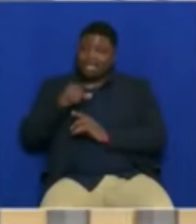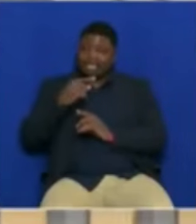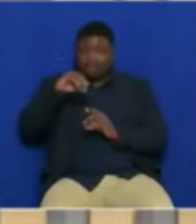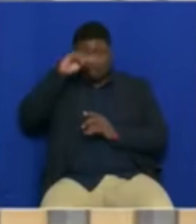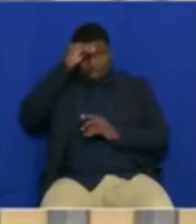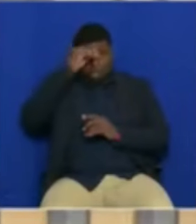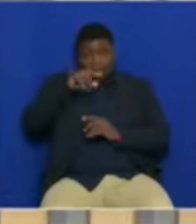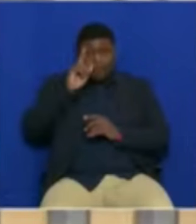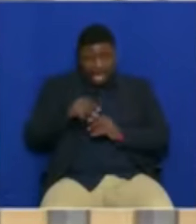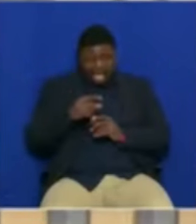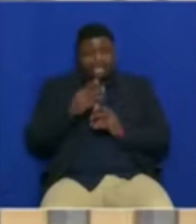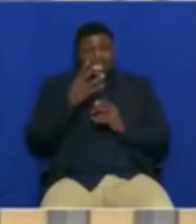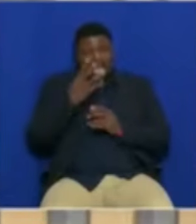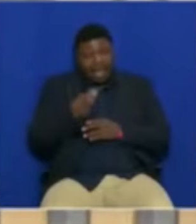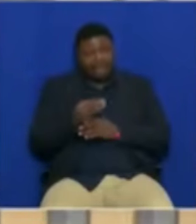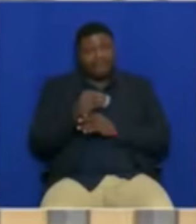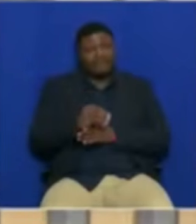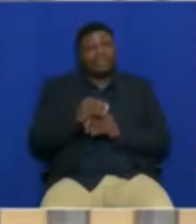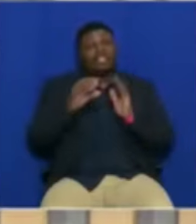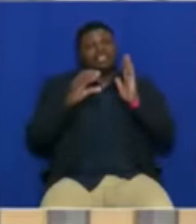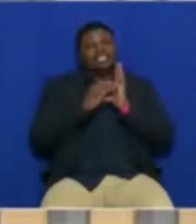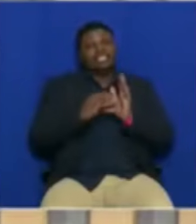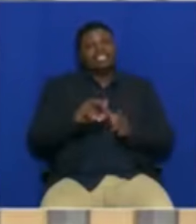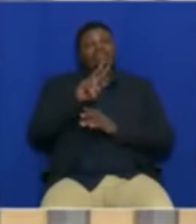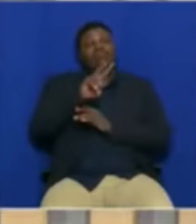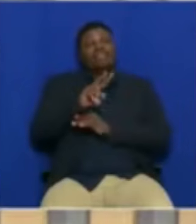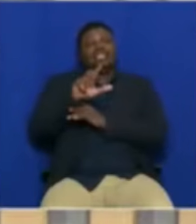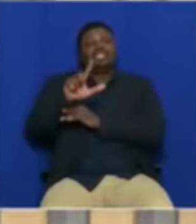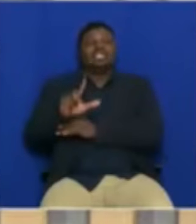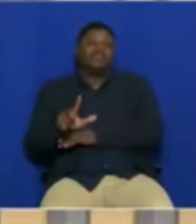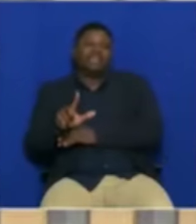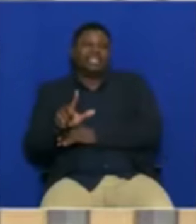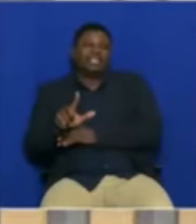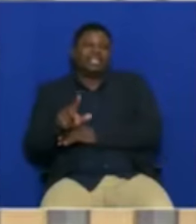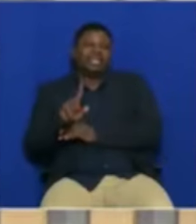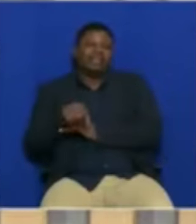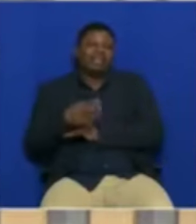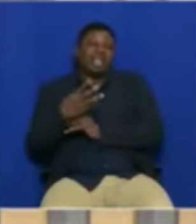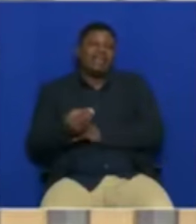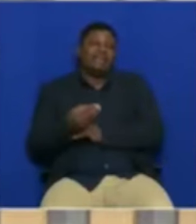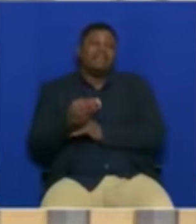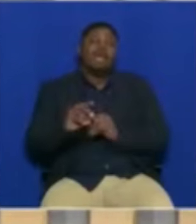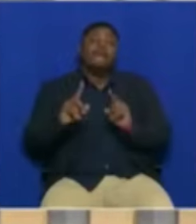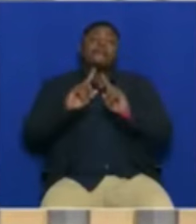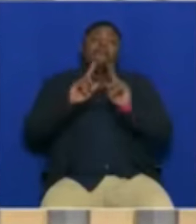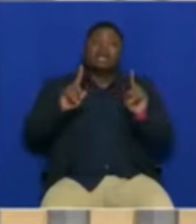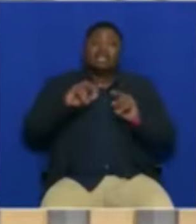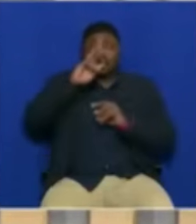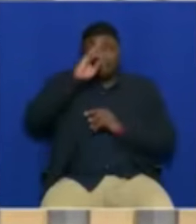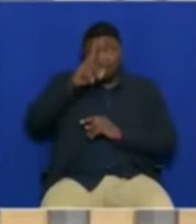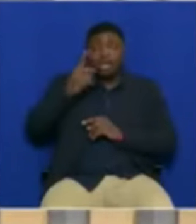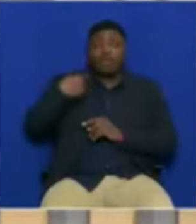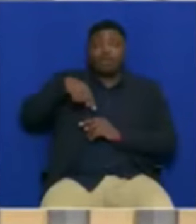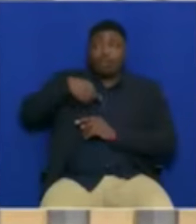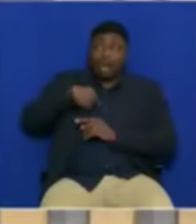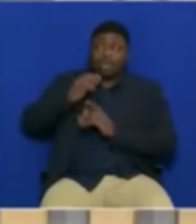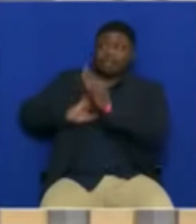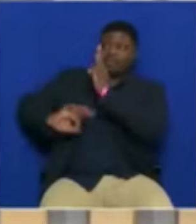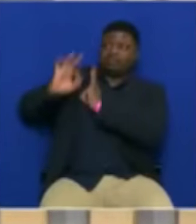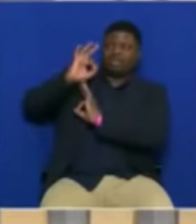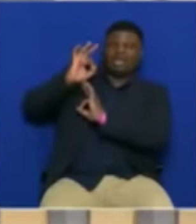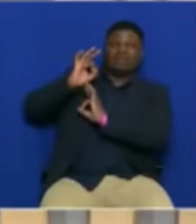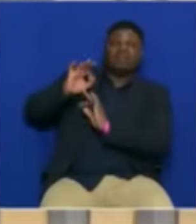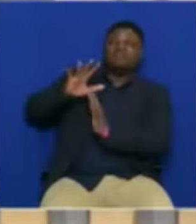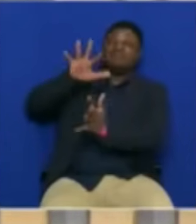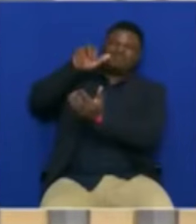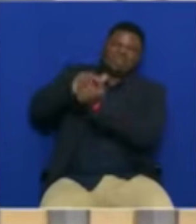workspace where we are, we're getting a briefing from the chief. We believe in what he says. He gives us the guidance. There